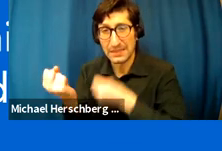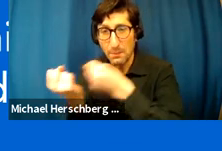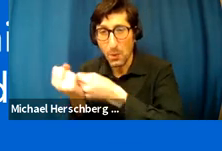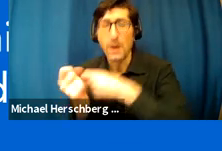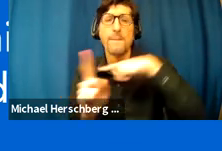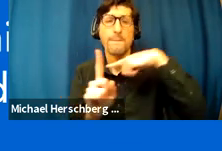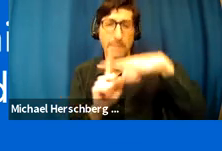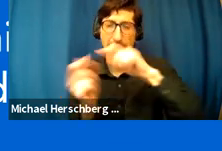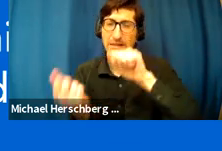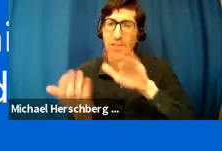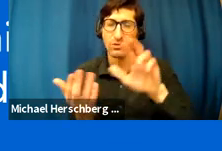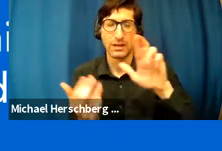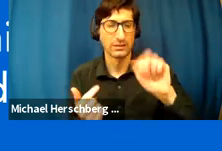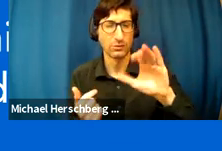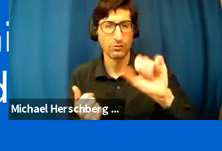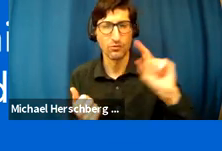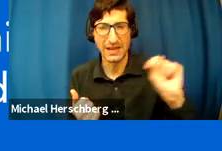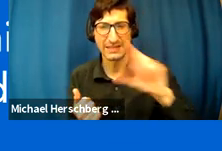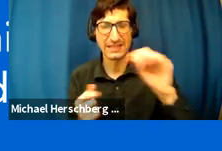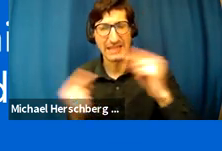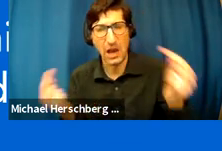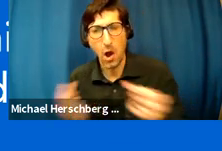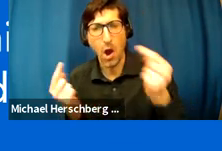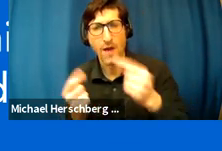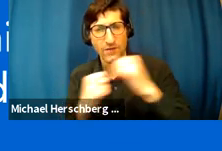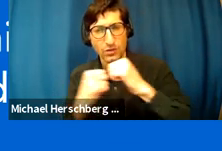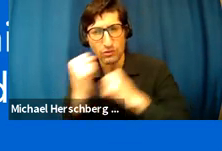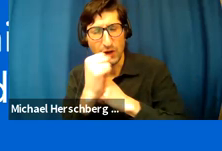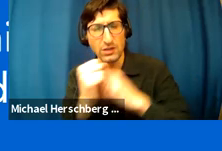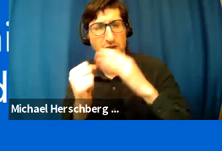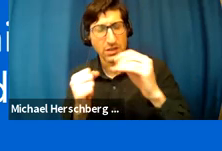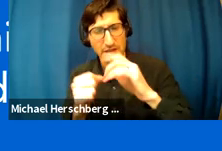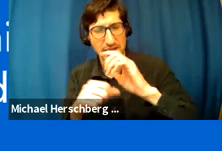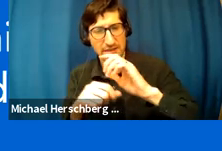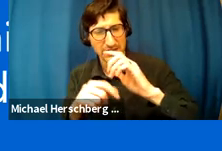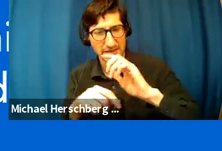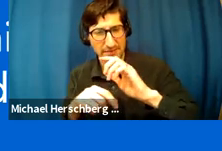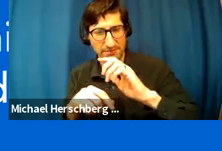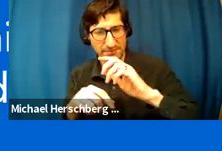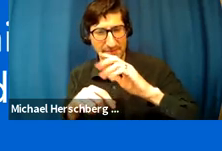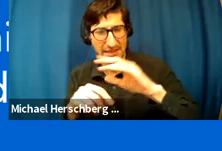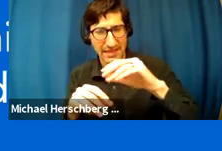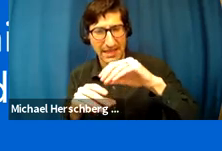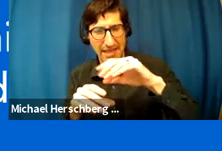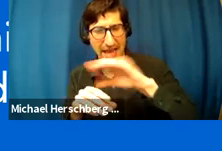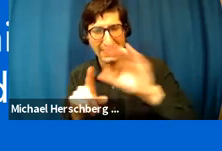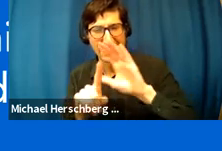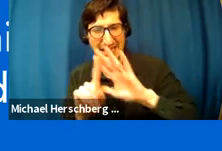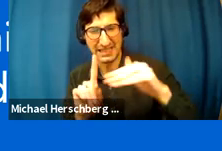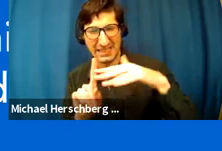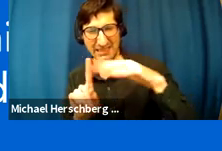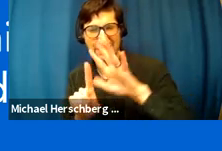working to address racist and harmful structures and conditions in schools and contributing to the design and implementation